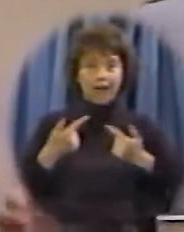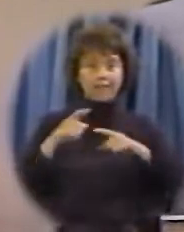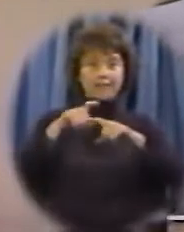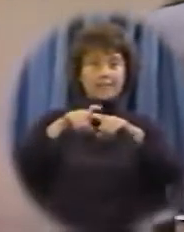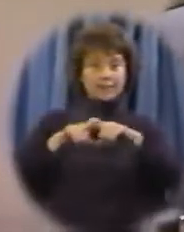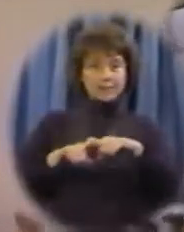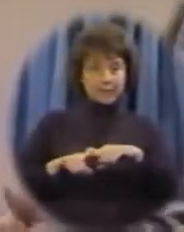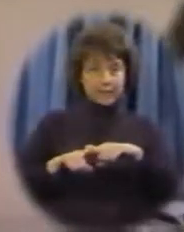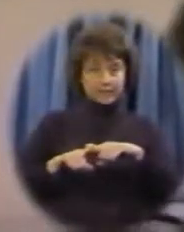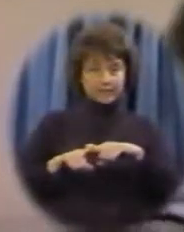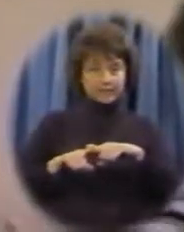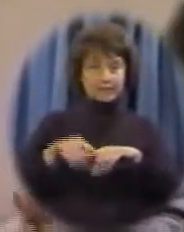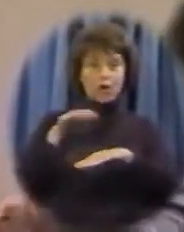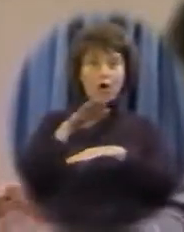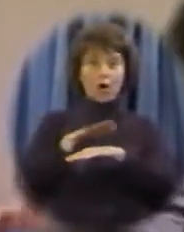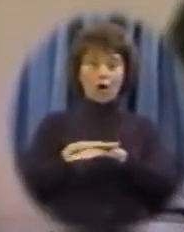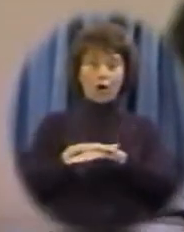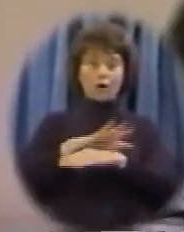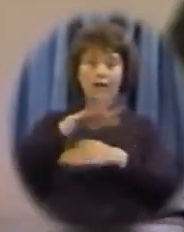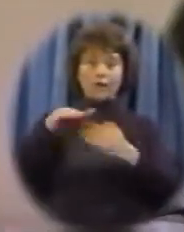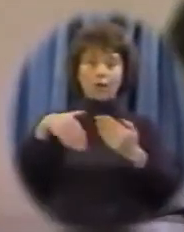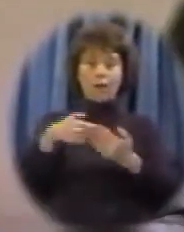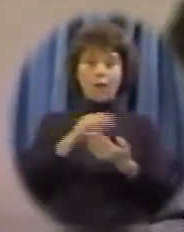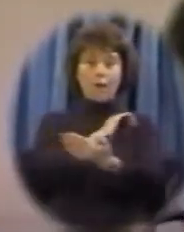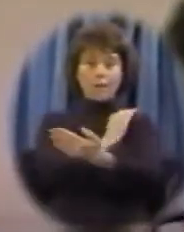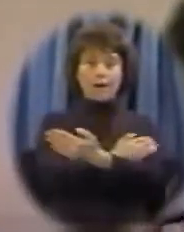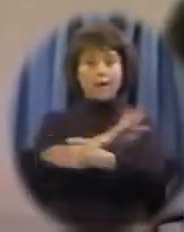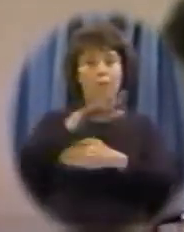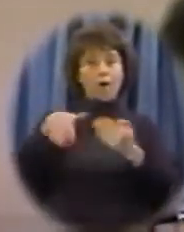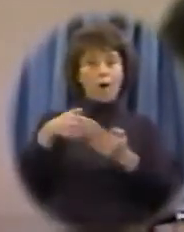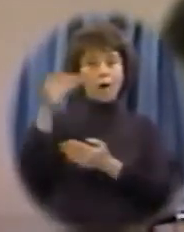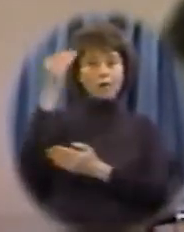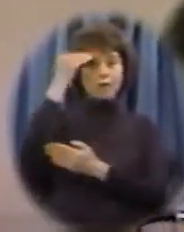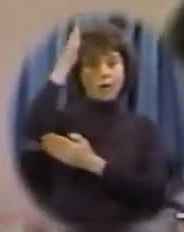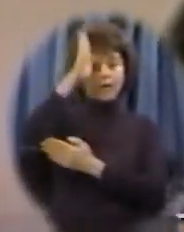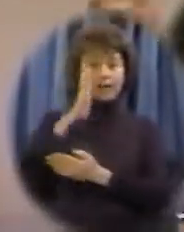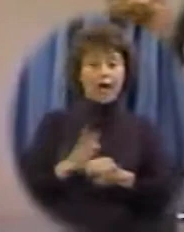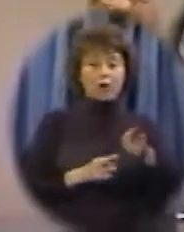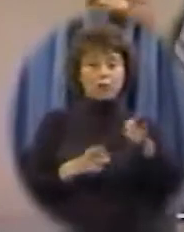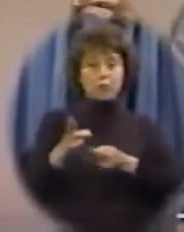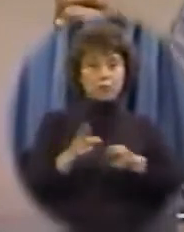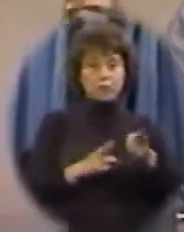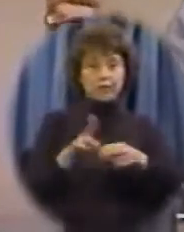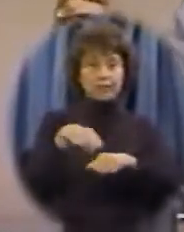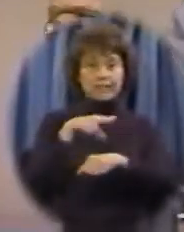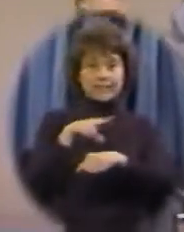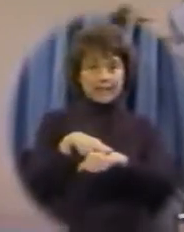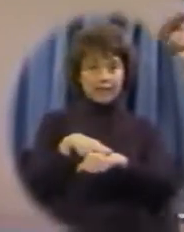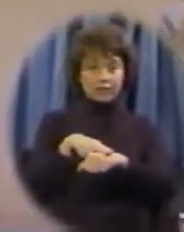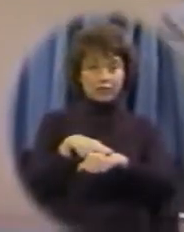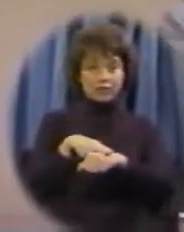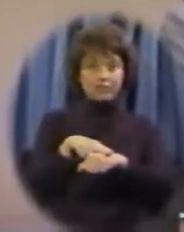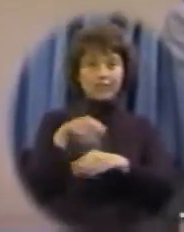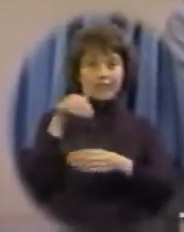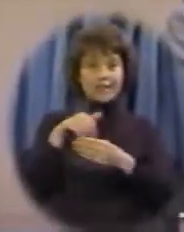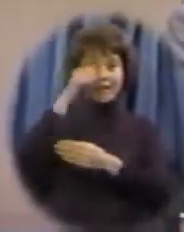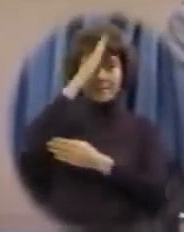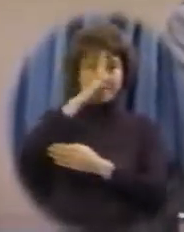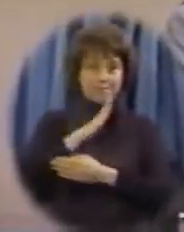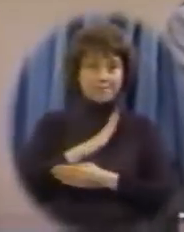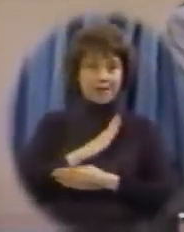of a beneficent, omnipotent God ruling in nature and in the affairs of men. Take that God out of the universe and man